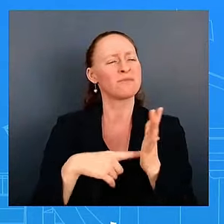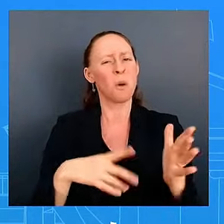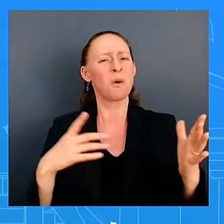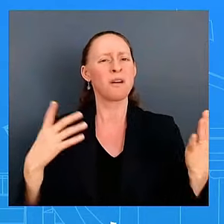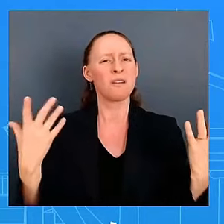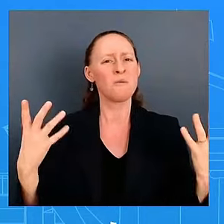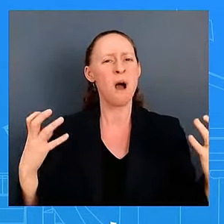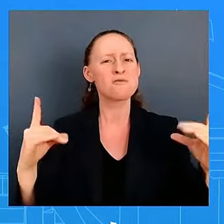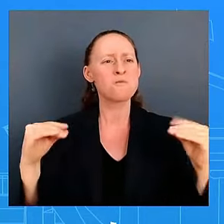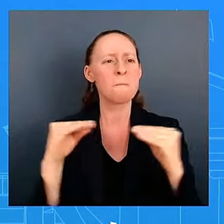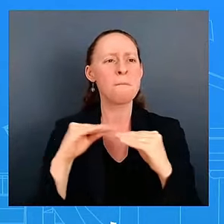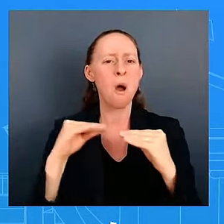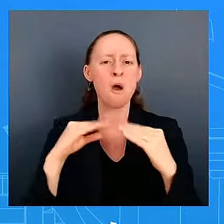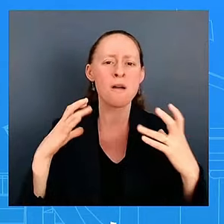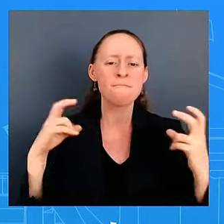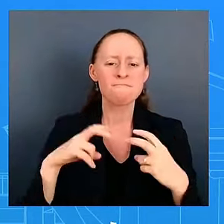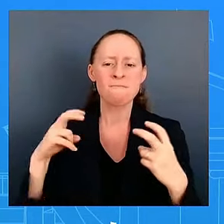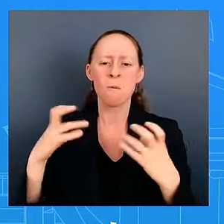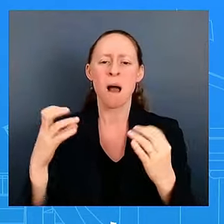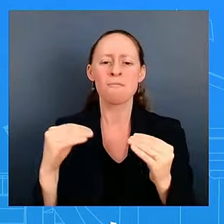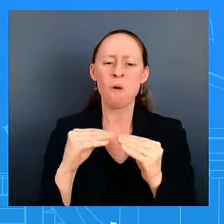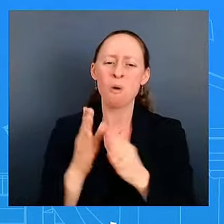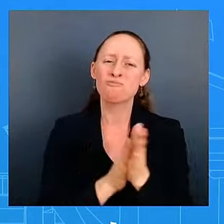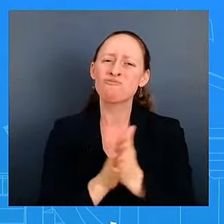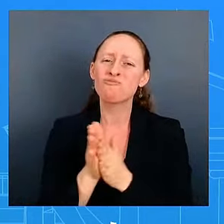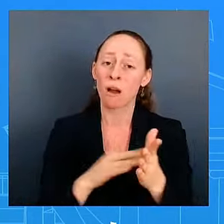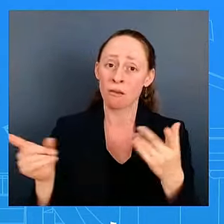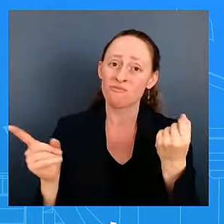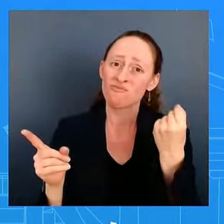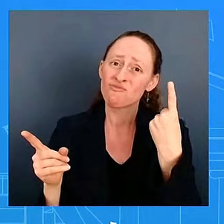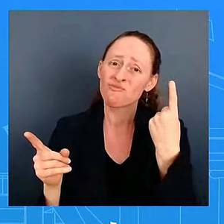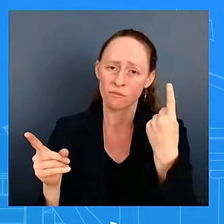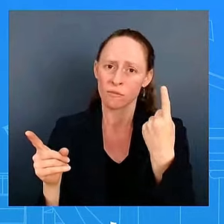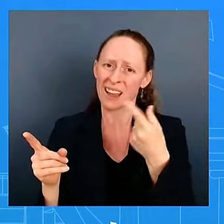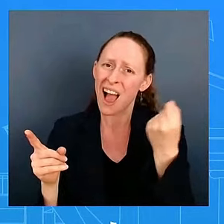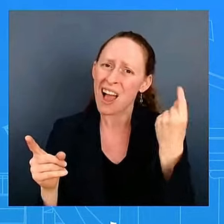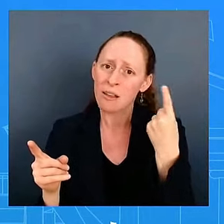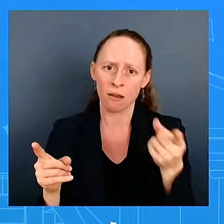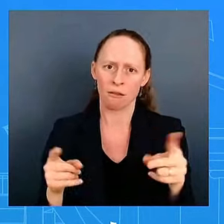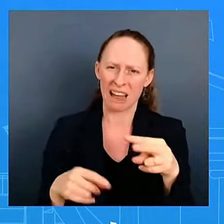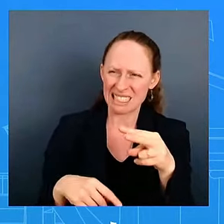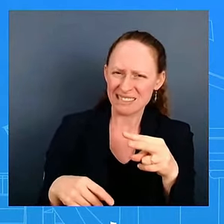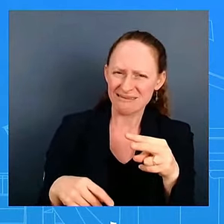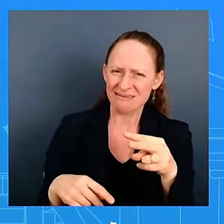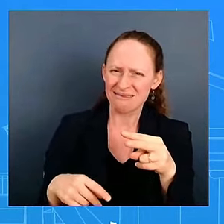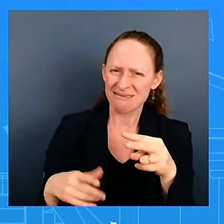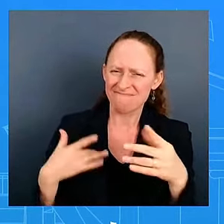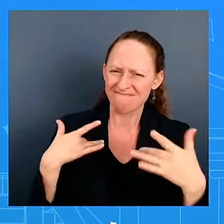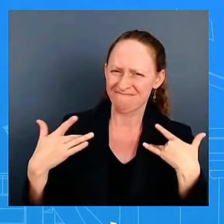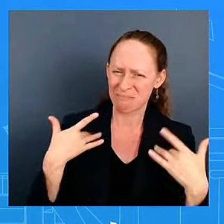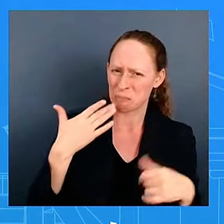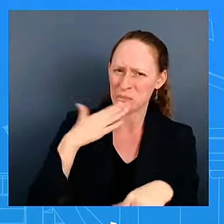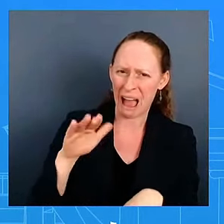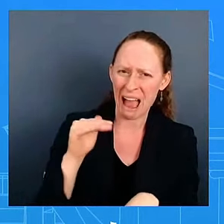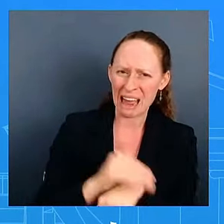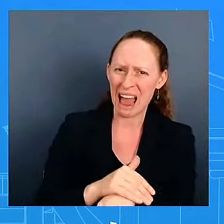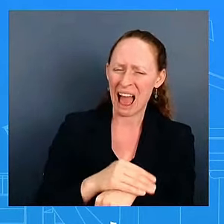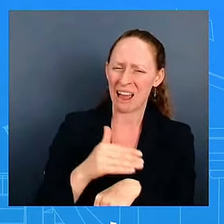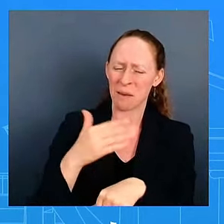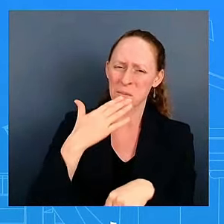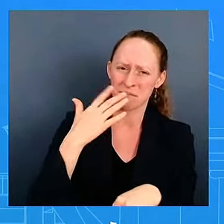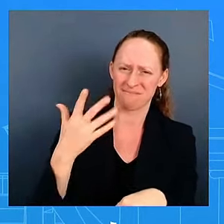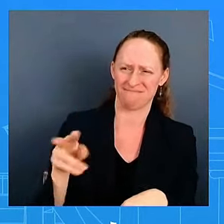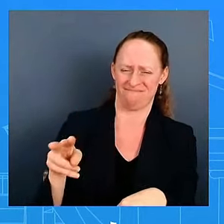he understands what you all saw, right? He understand he had a bad debate. He understand that what Americans saw. So he wants to go out there